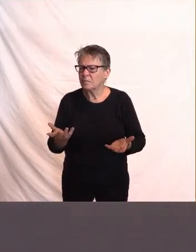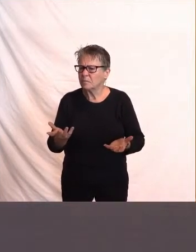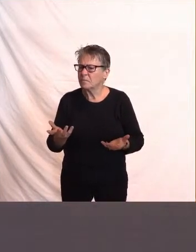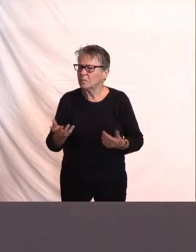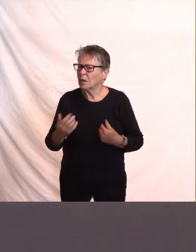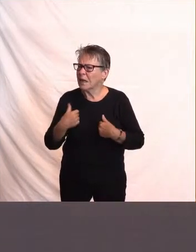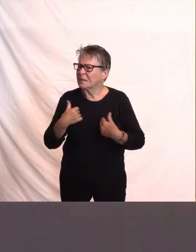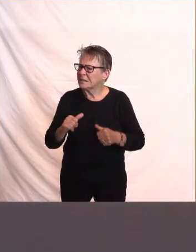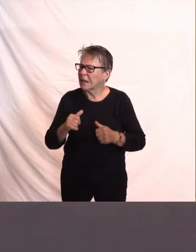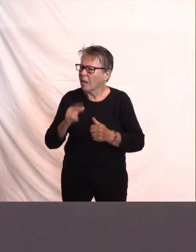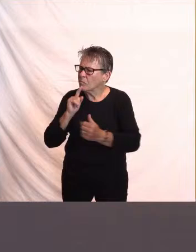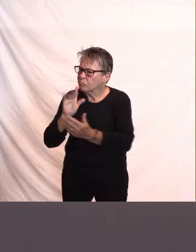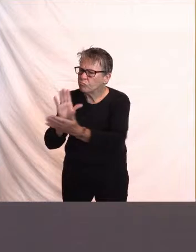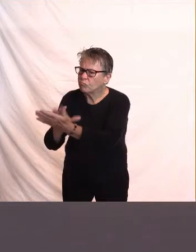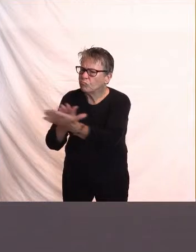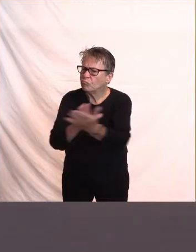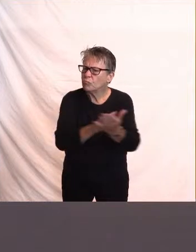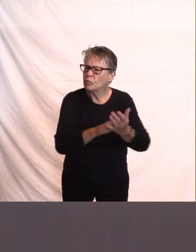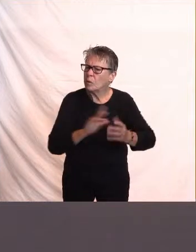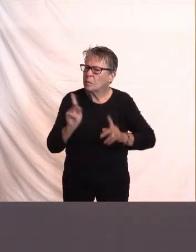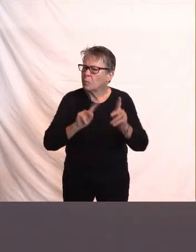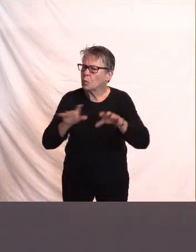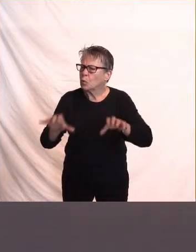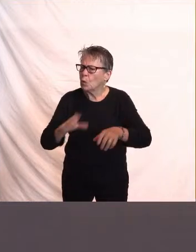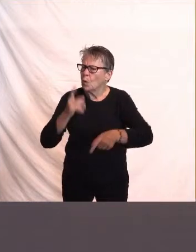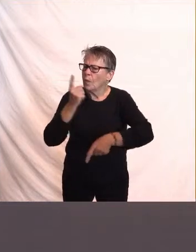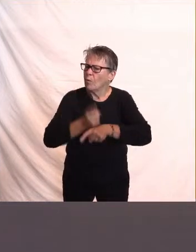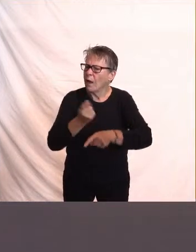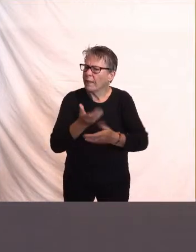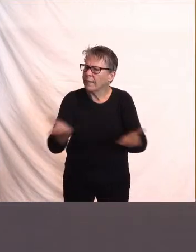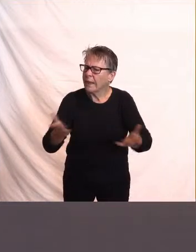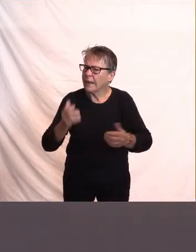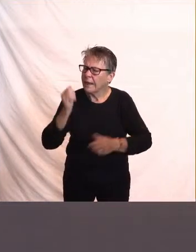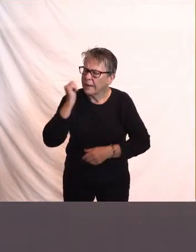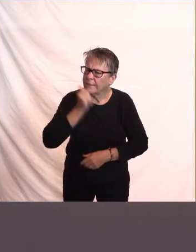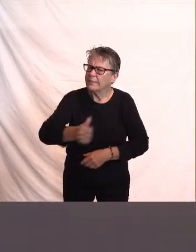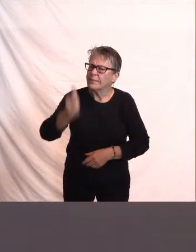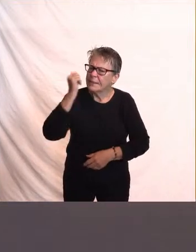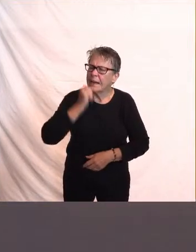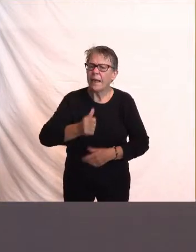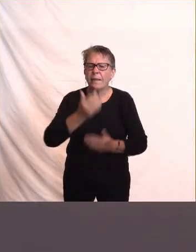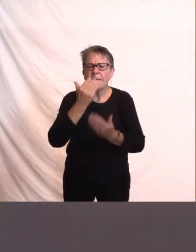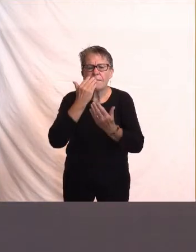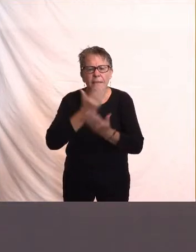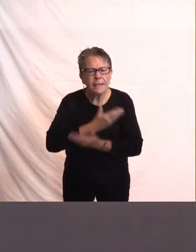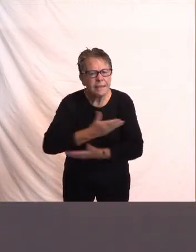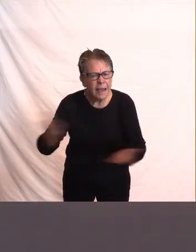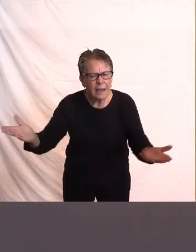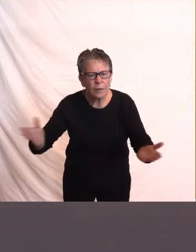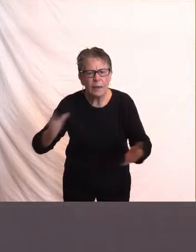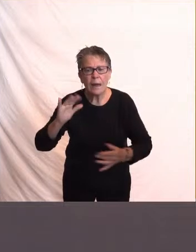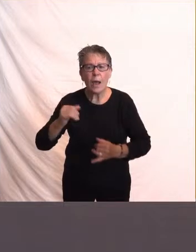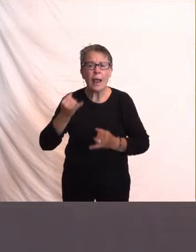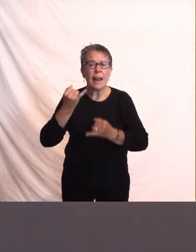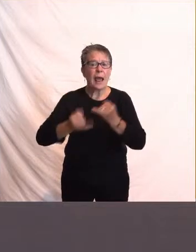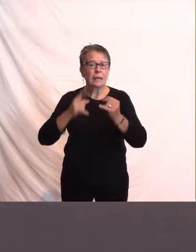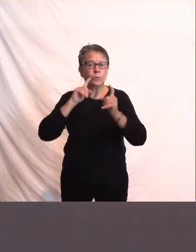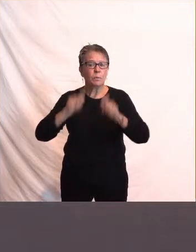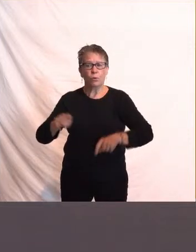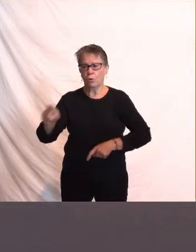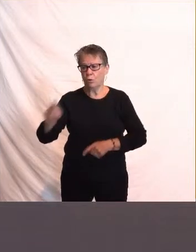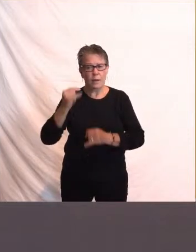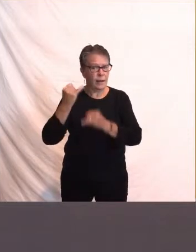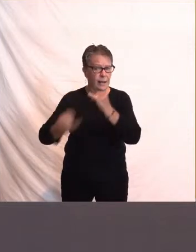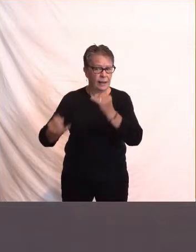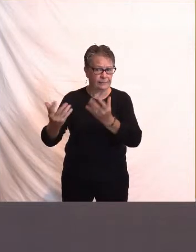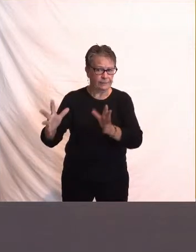you. Dave, good afternoon. Take us home. Hi, Governor. With regard to congestion pricing, I know